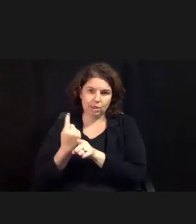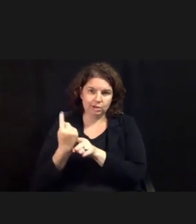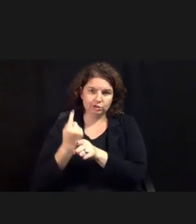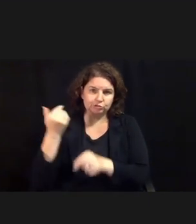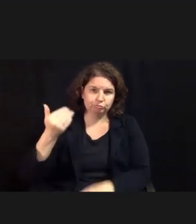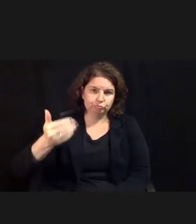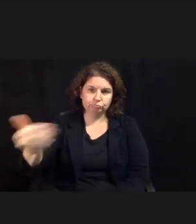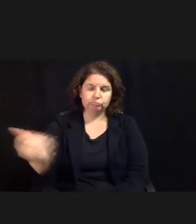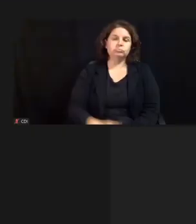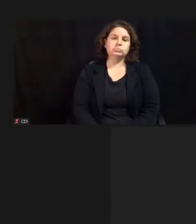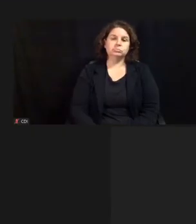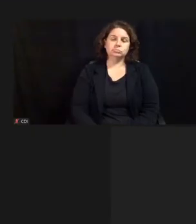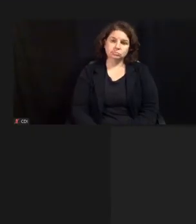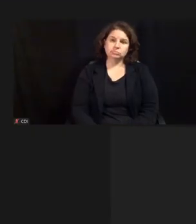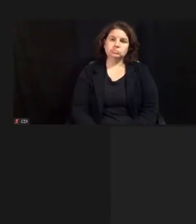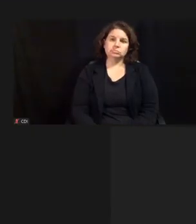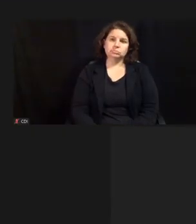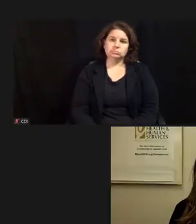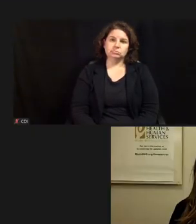Lainey.